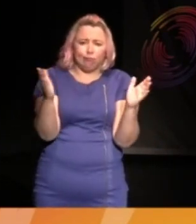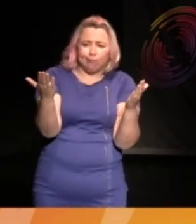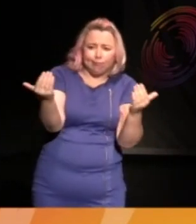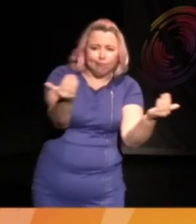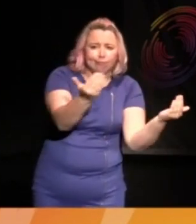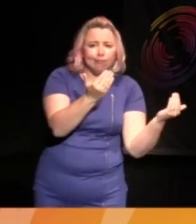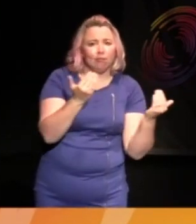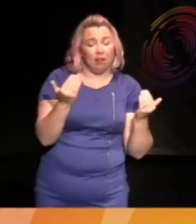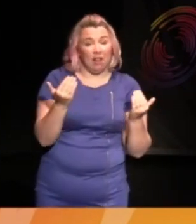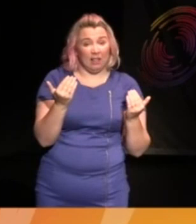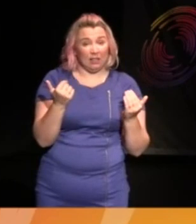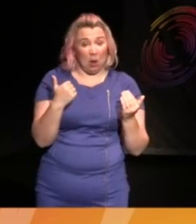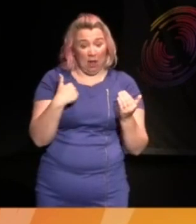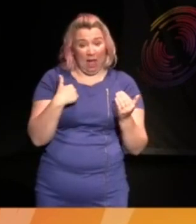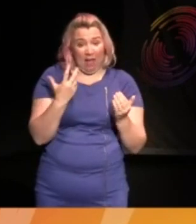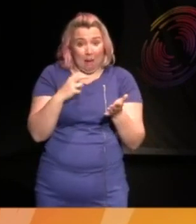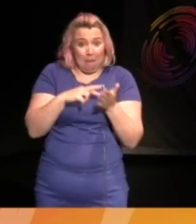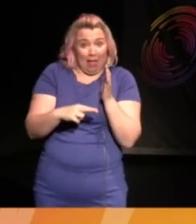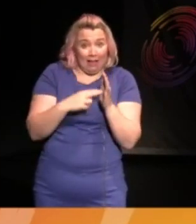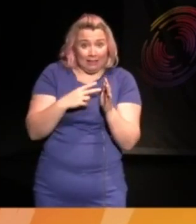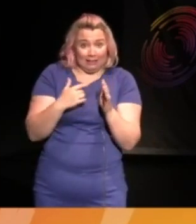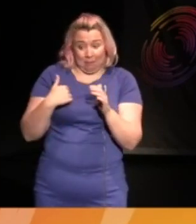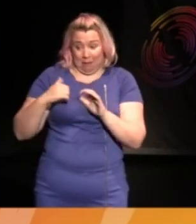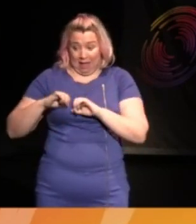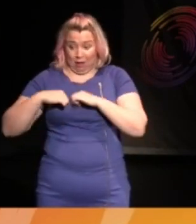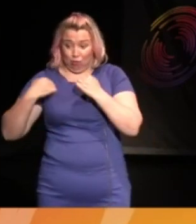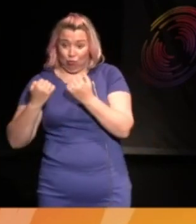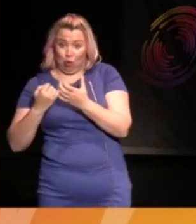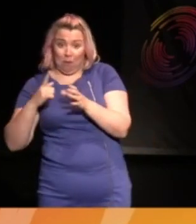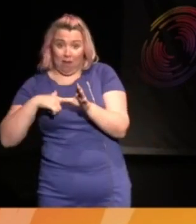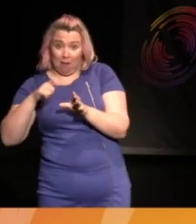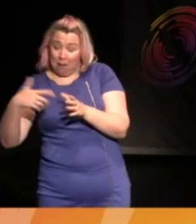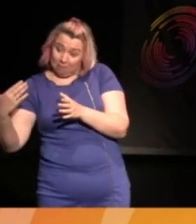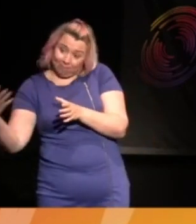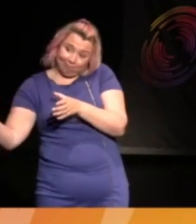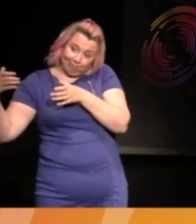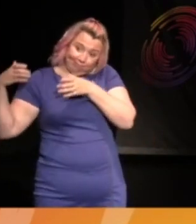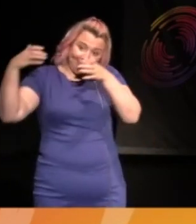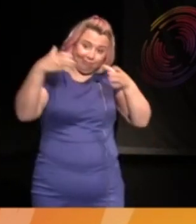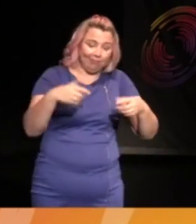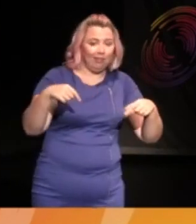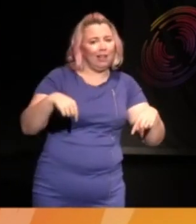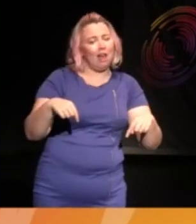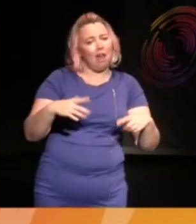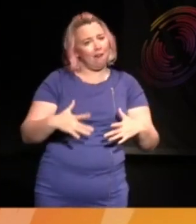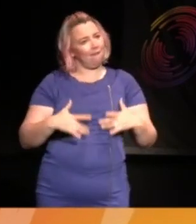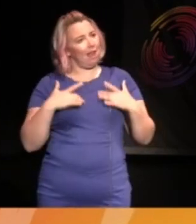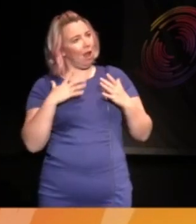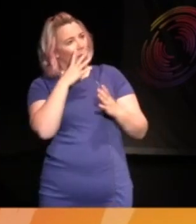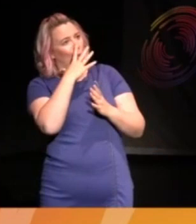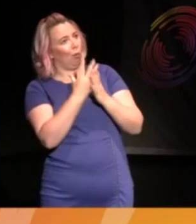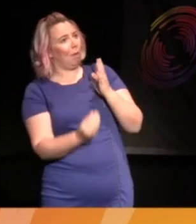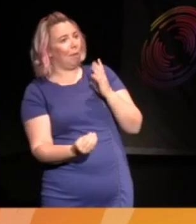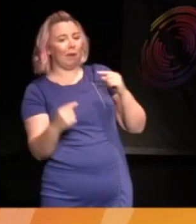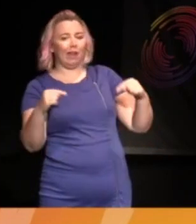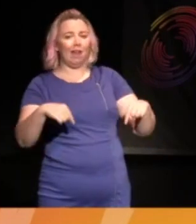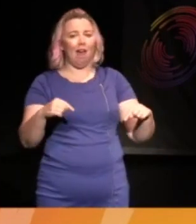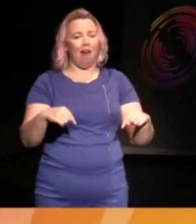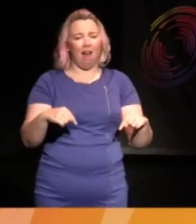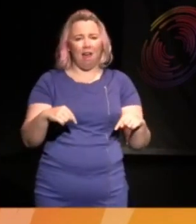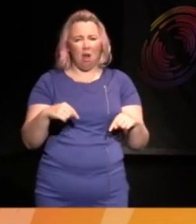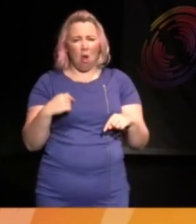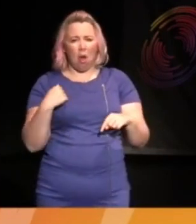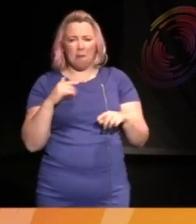at to bring some young people to. So, being in this environment and feeling like you belong, rather than being on the